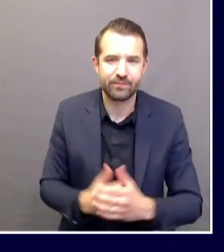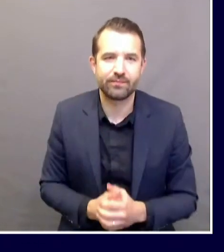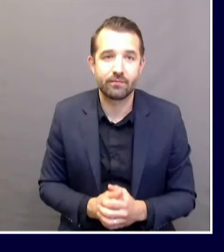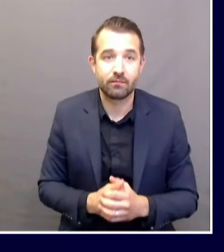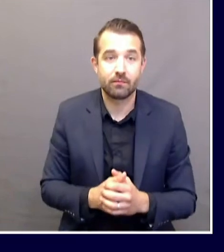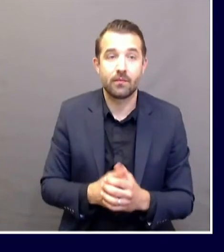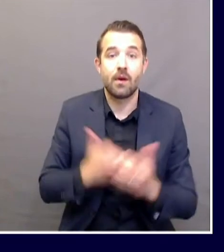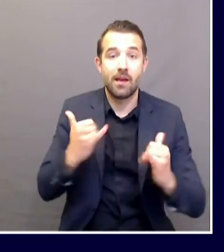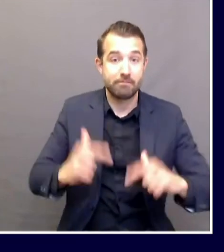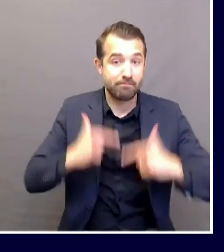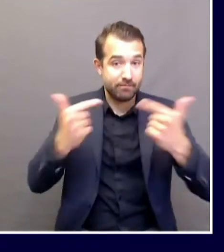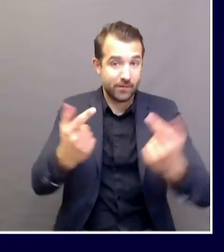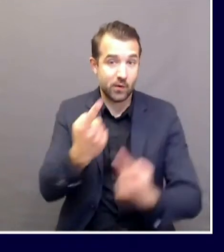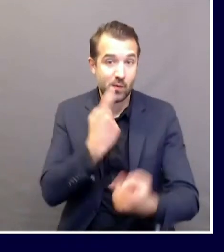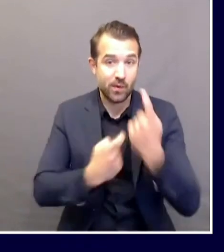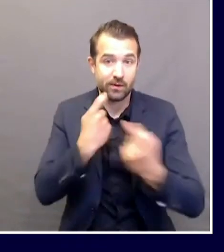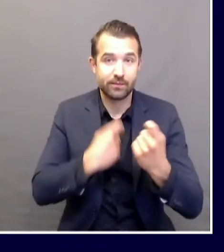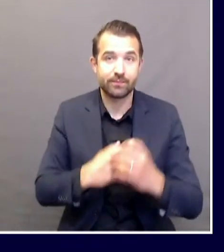to Morgan from WABI.